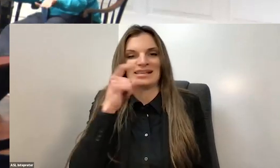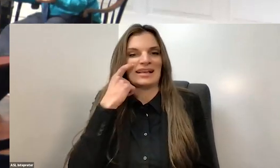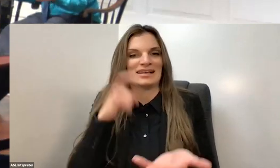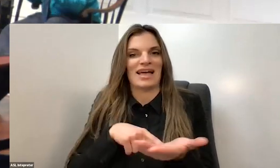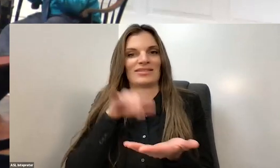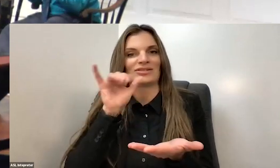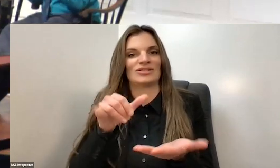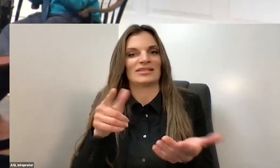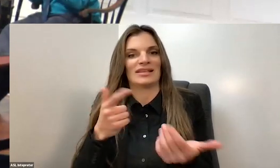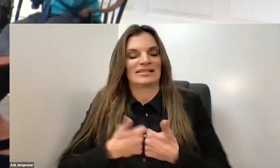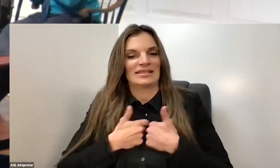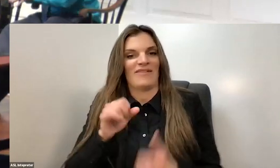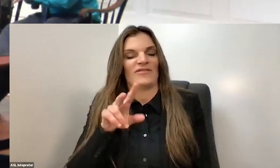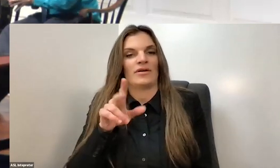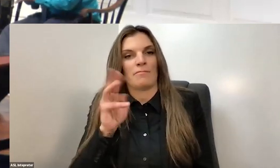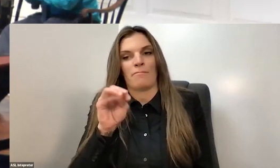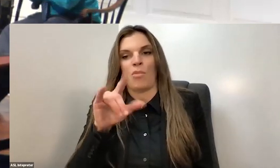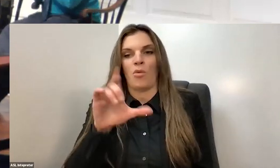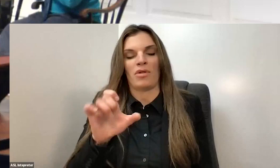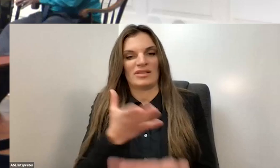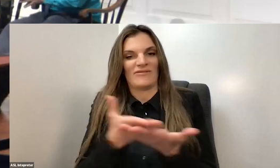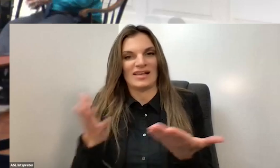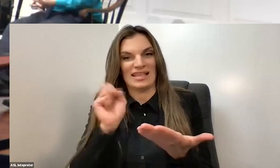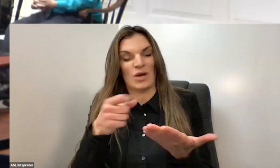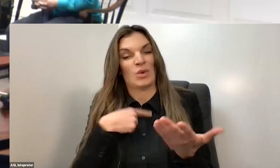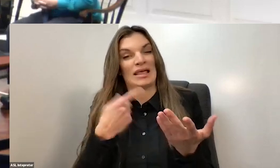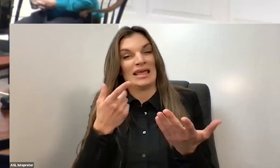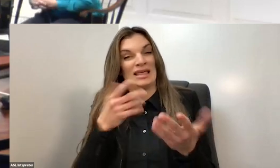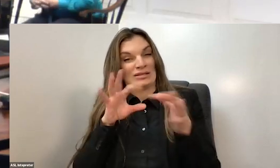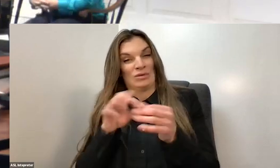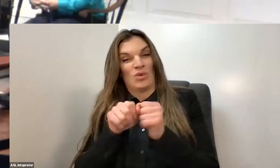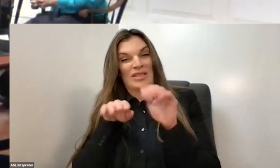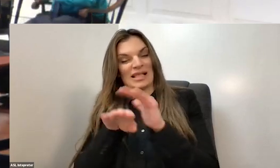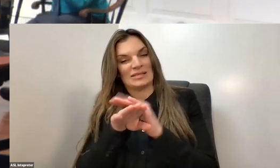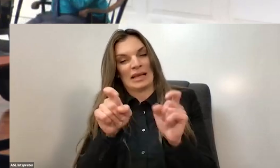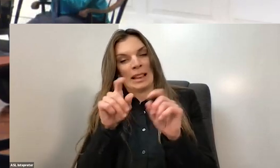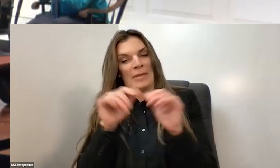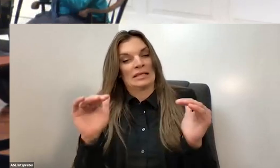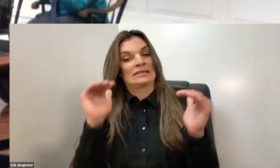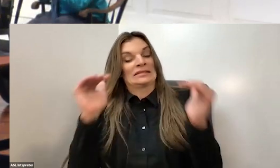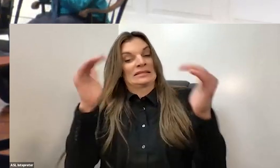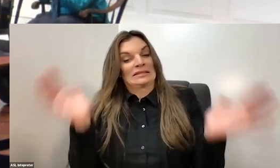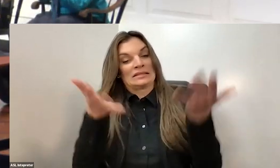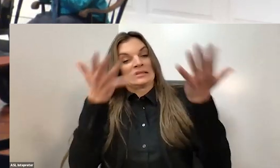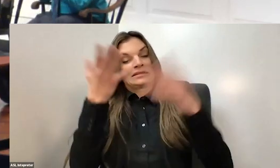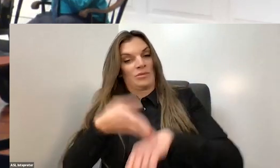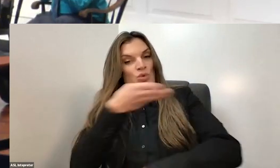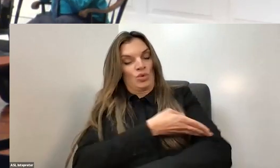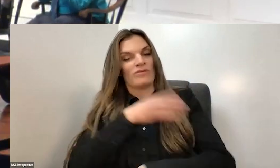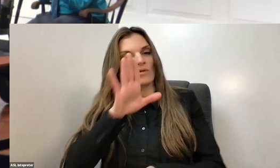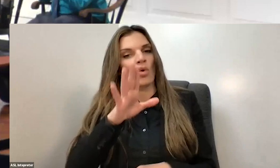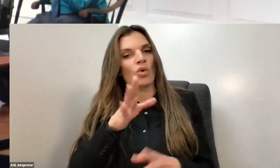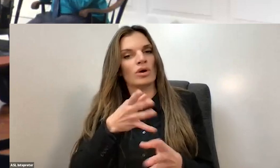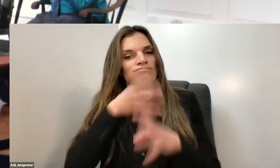mobile devices. So like, can we aim a little higher when we're working on accessibility? So the standards are really important, right? Because they're